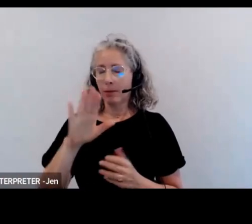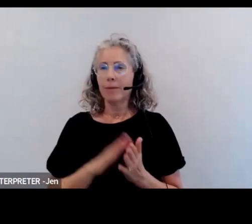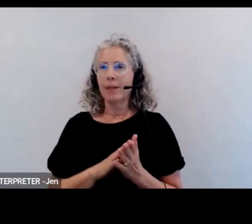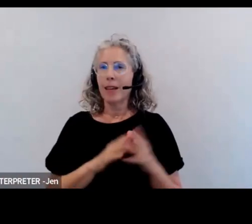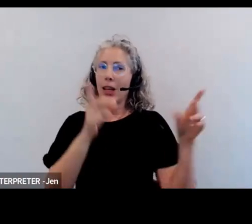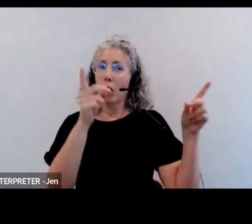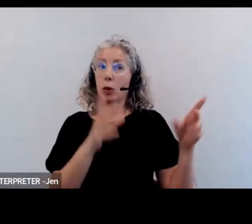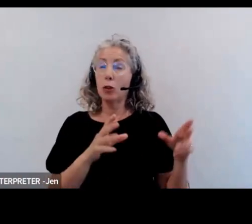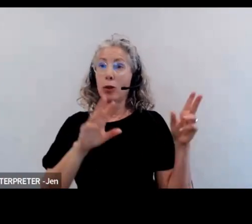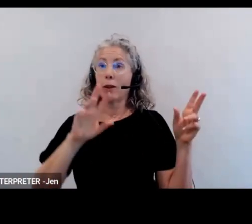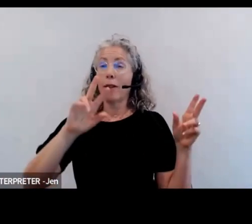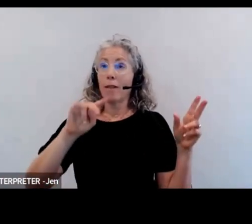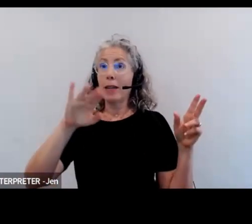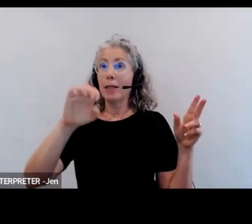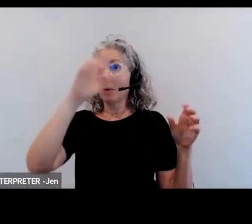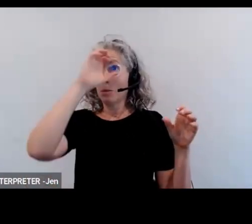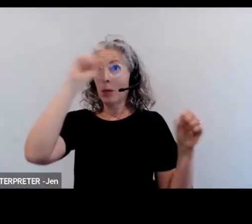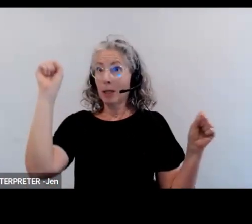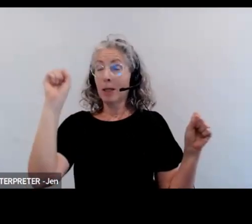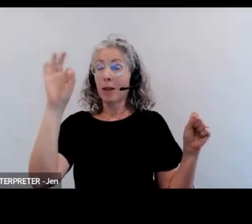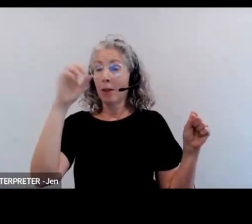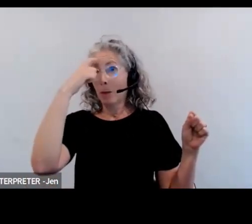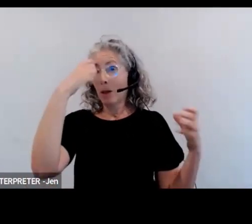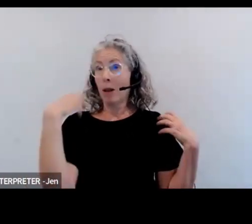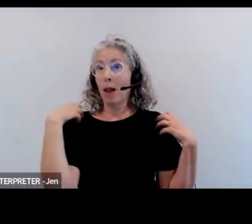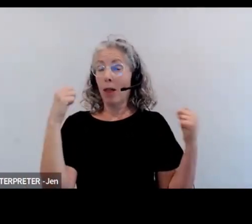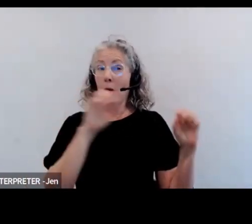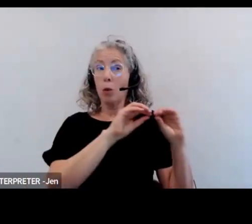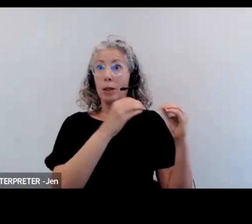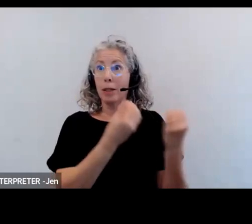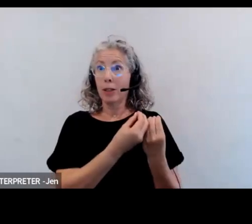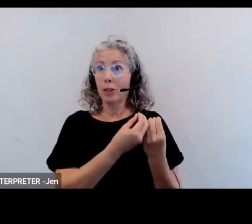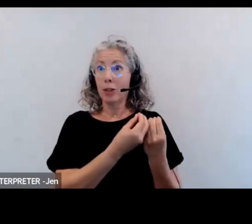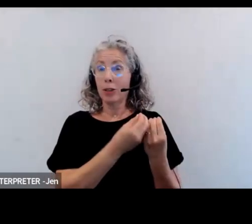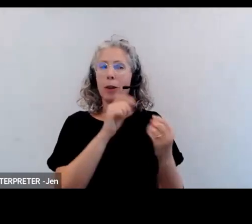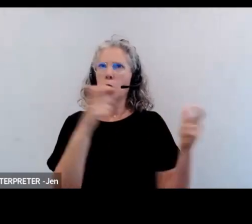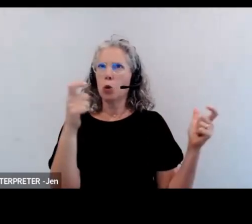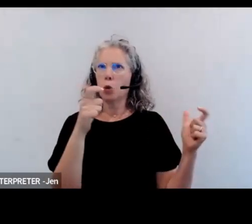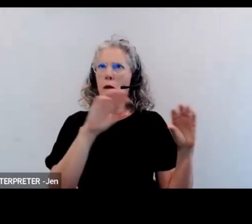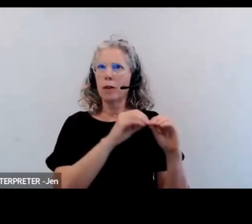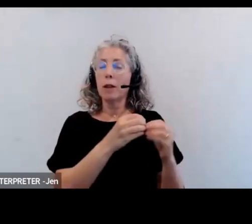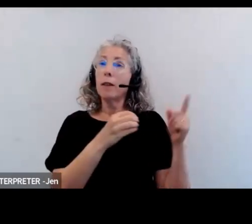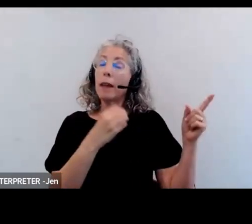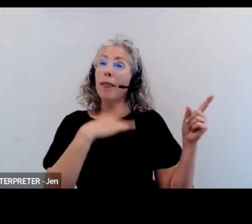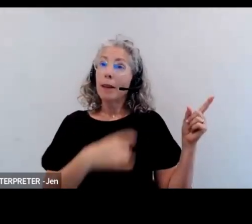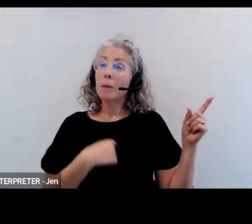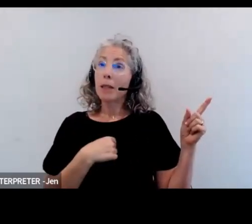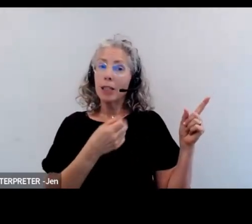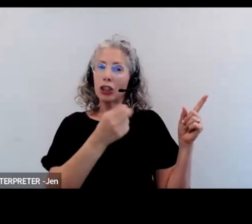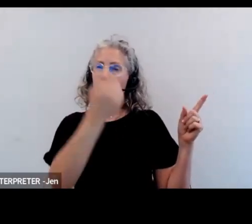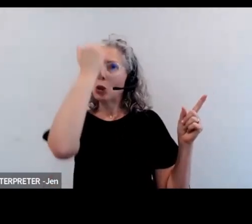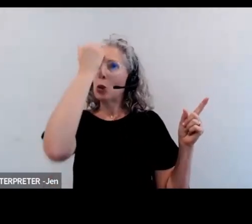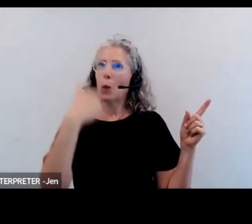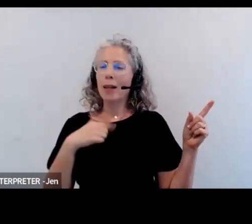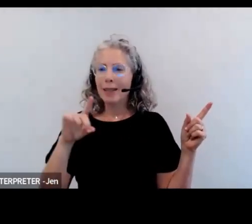person who was the vice president of that, of the mental health branch of that organization, which was huge, was really fond of me. She knew that I just